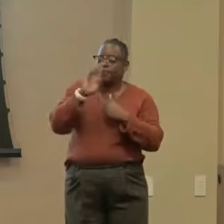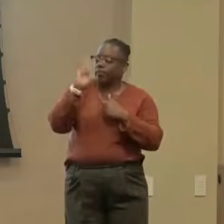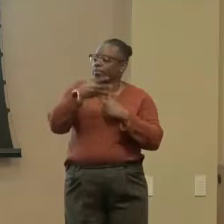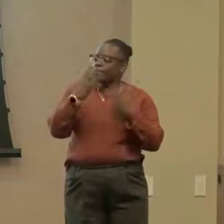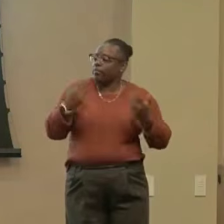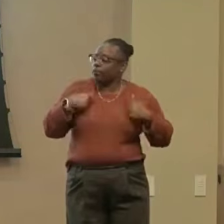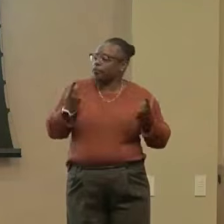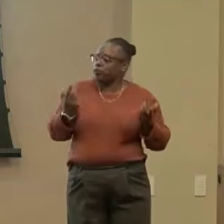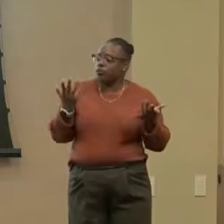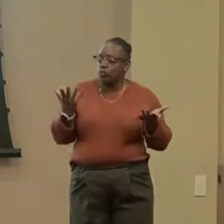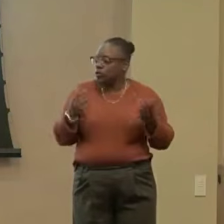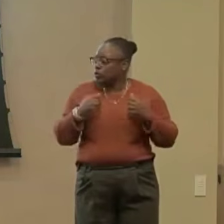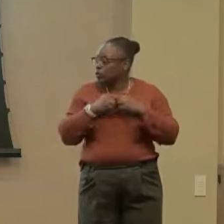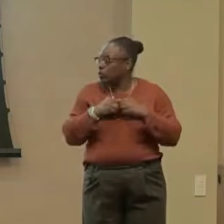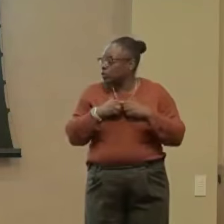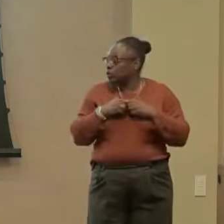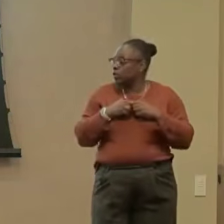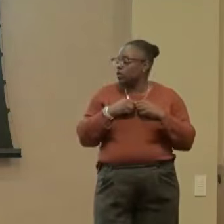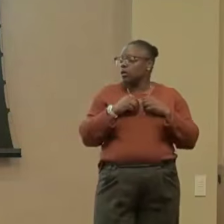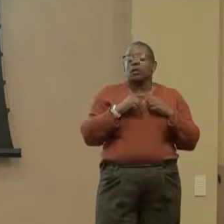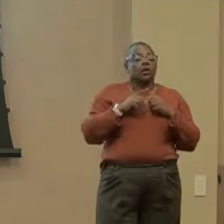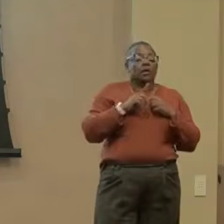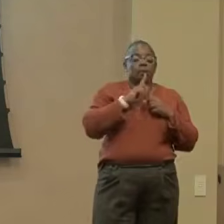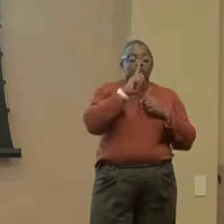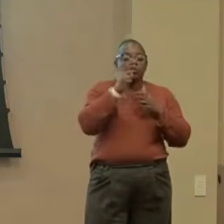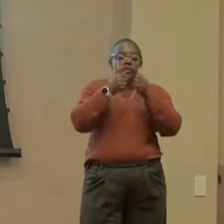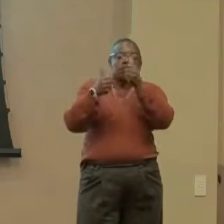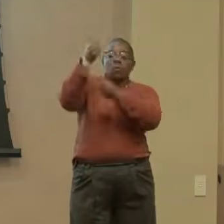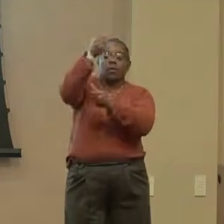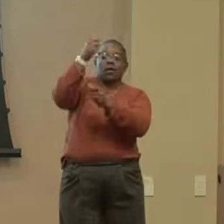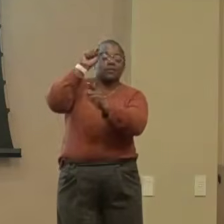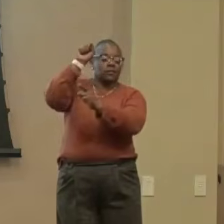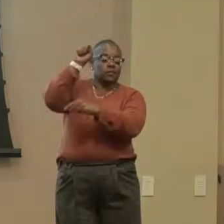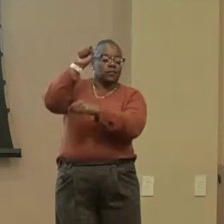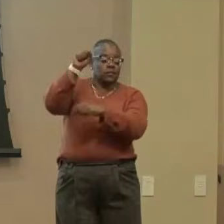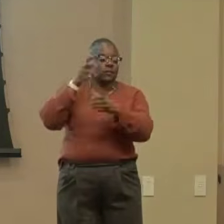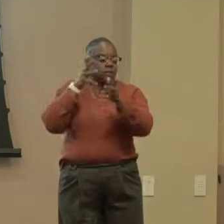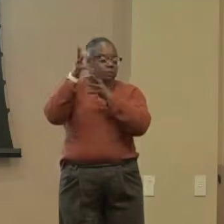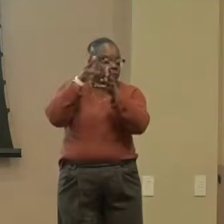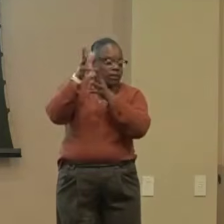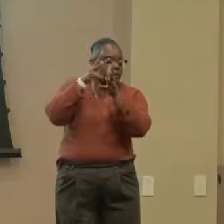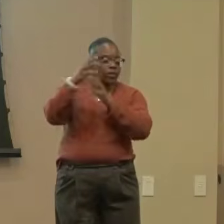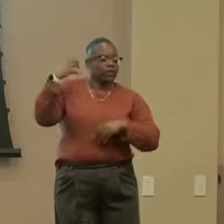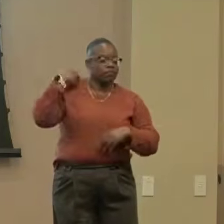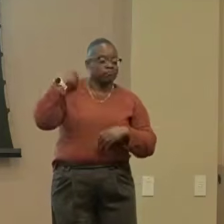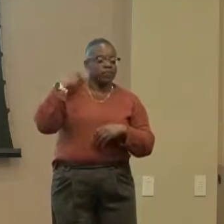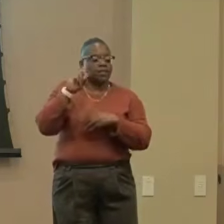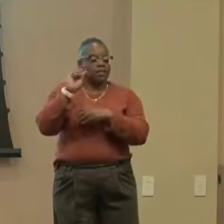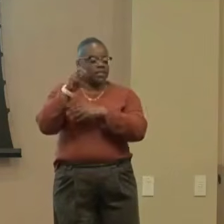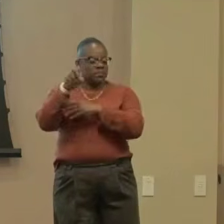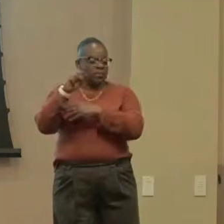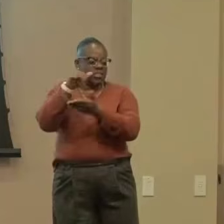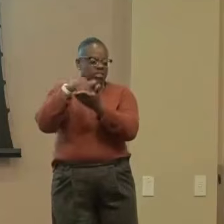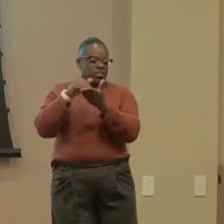I'm not sure if there's someone higher up you could even go to. Make sure you're talking to the head person at the Disability Center